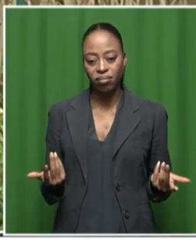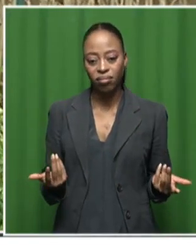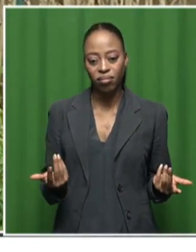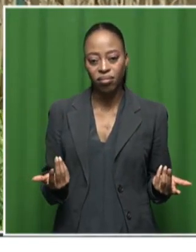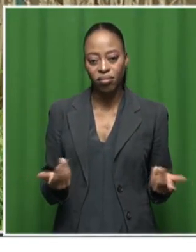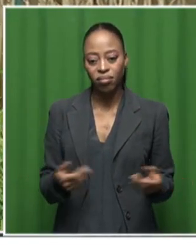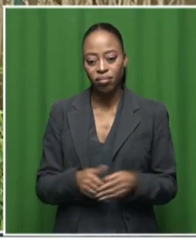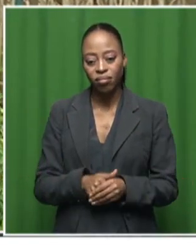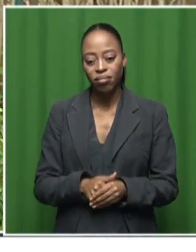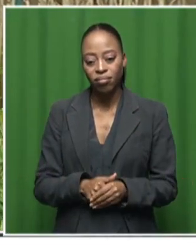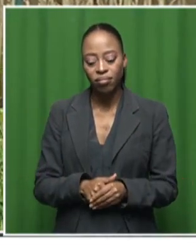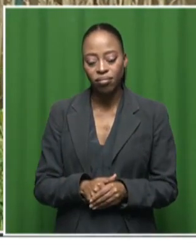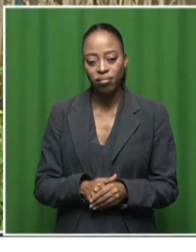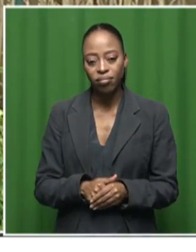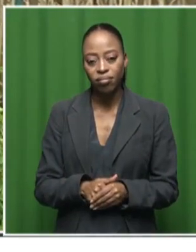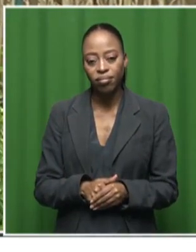right.